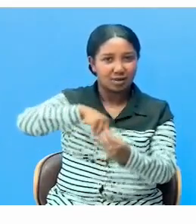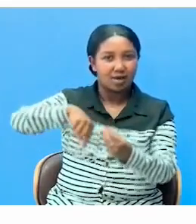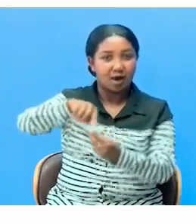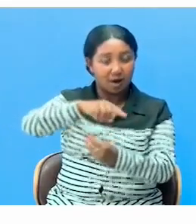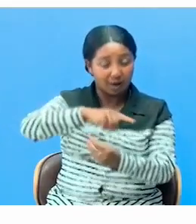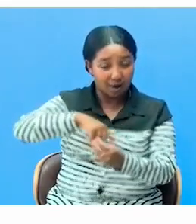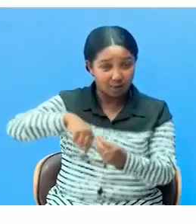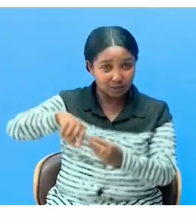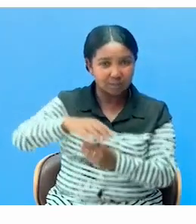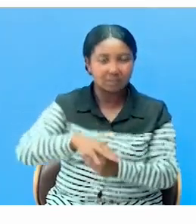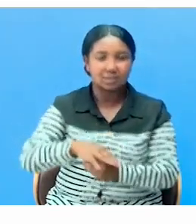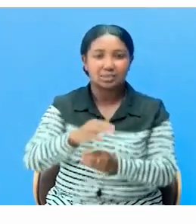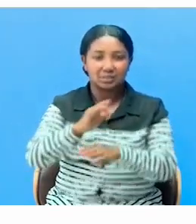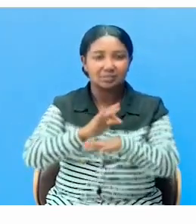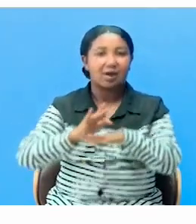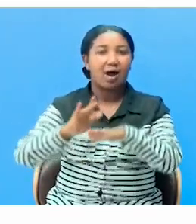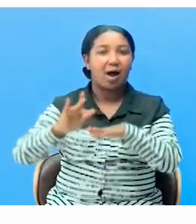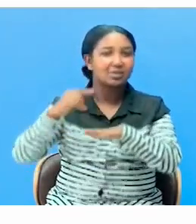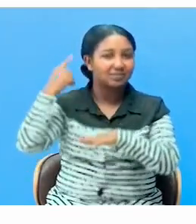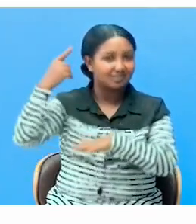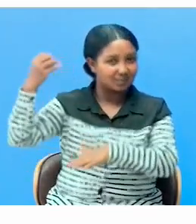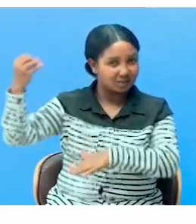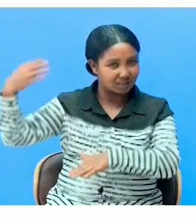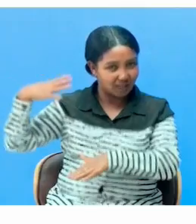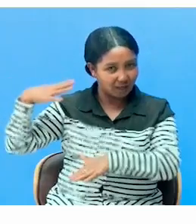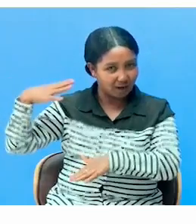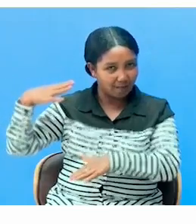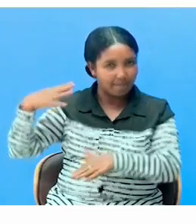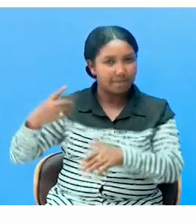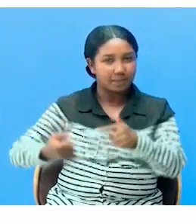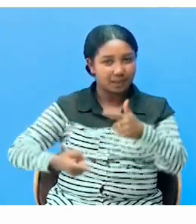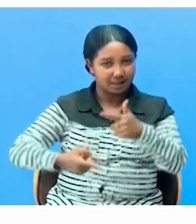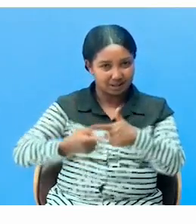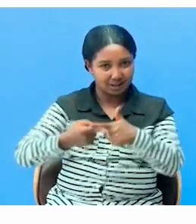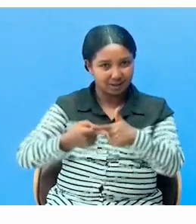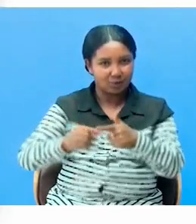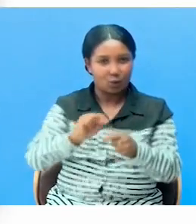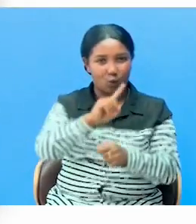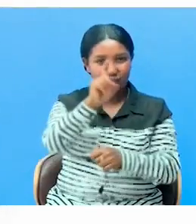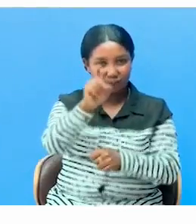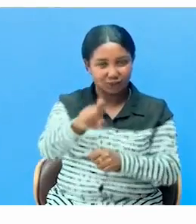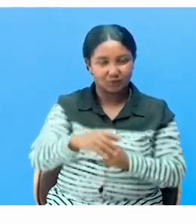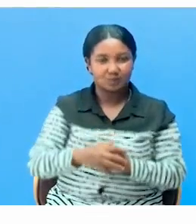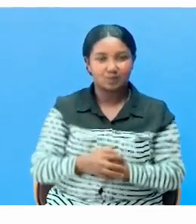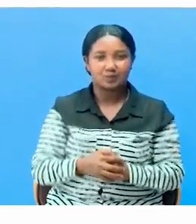around dash sun. Second question,